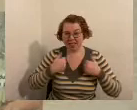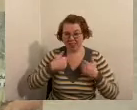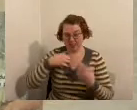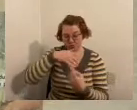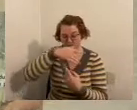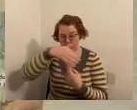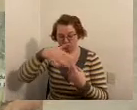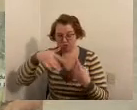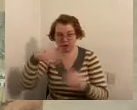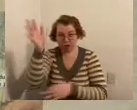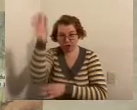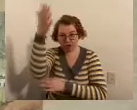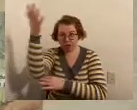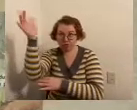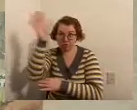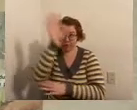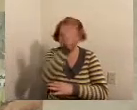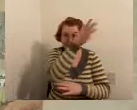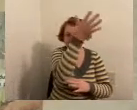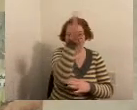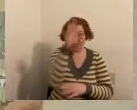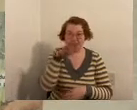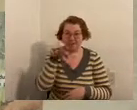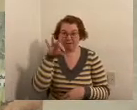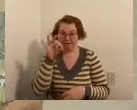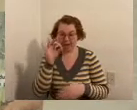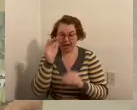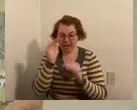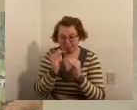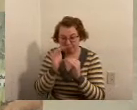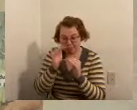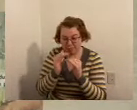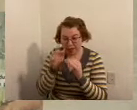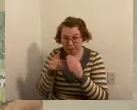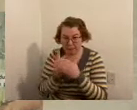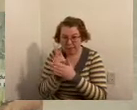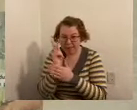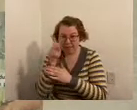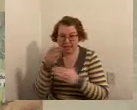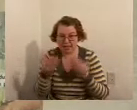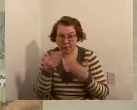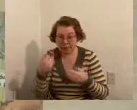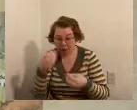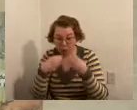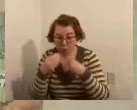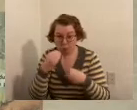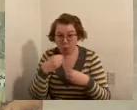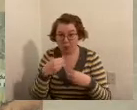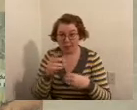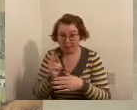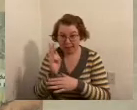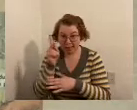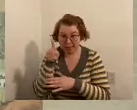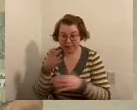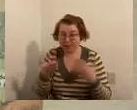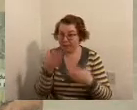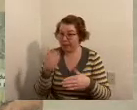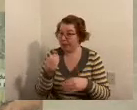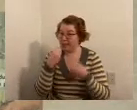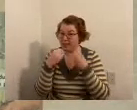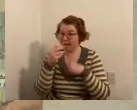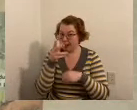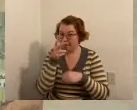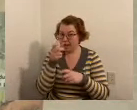the trees. They're finding little plants. Maybe they're eating plants. Maybe they're eating bugs off from the